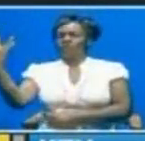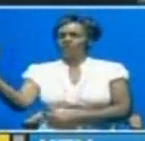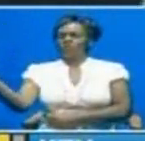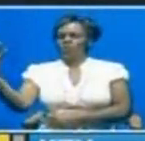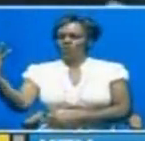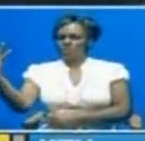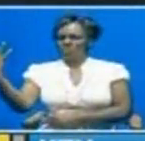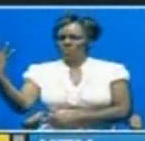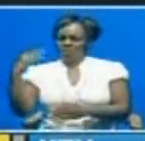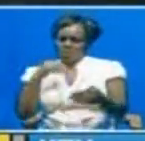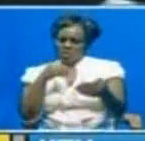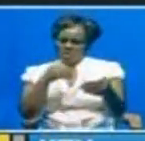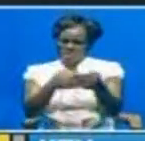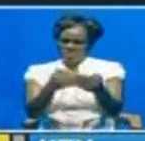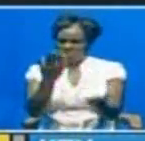2.4, is about